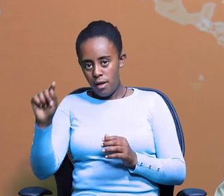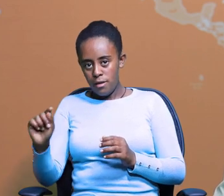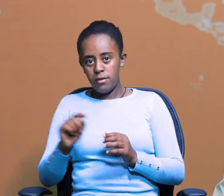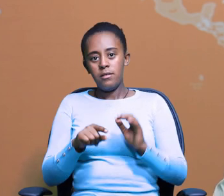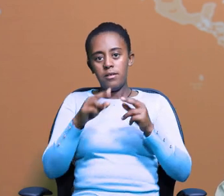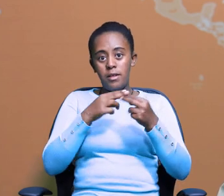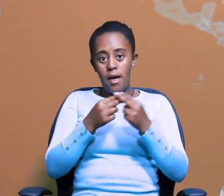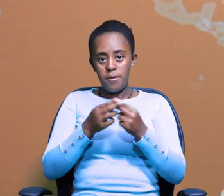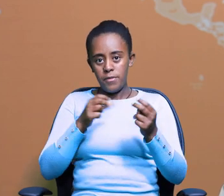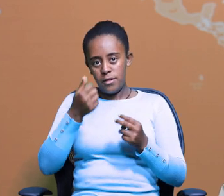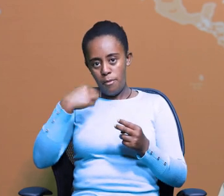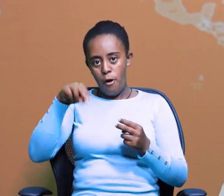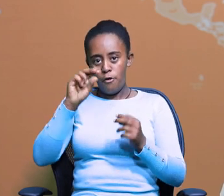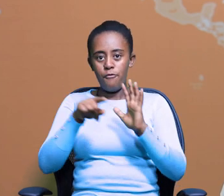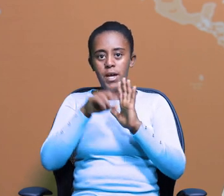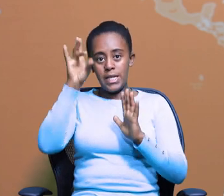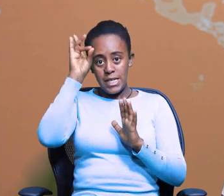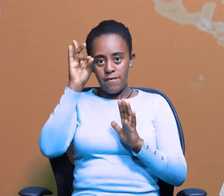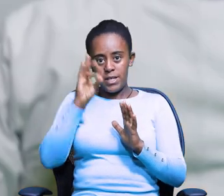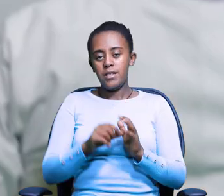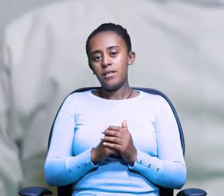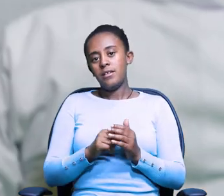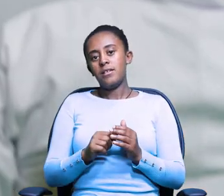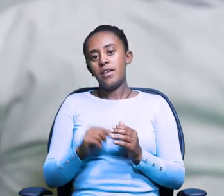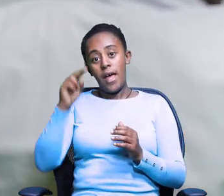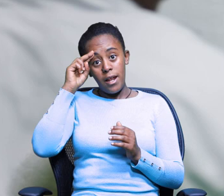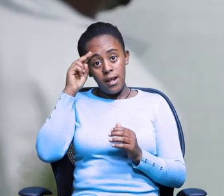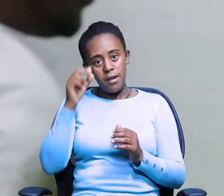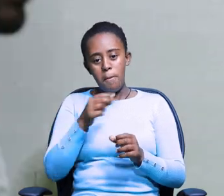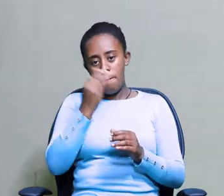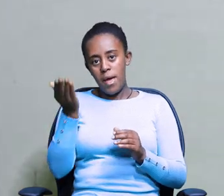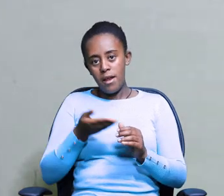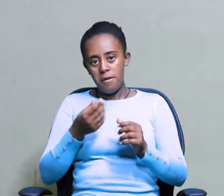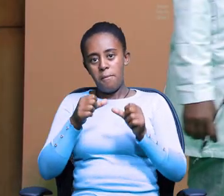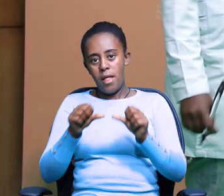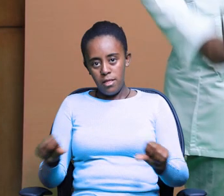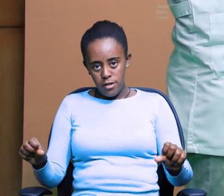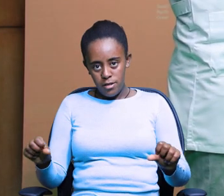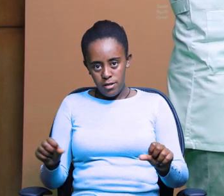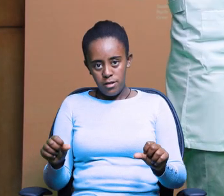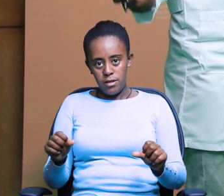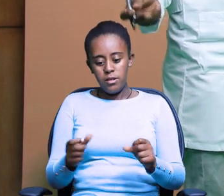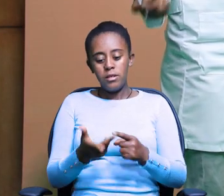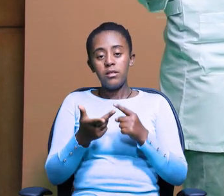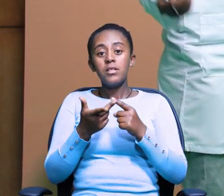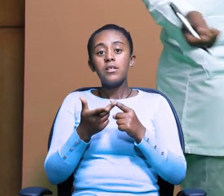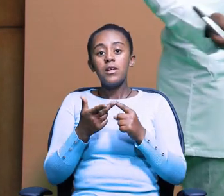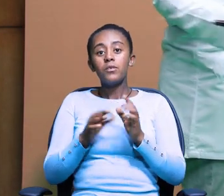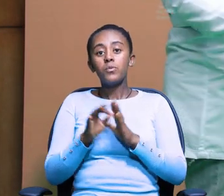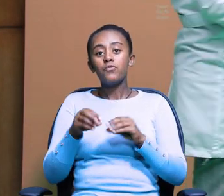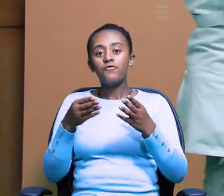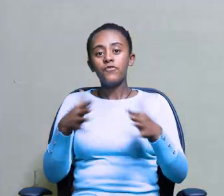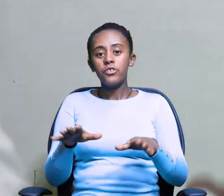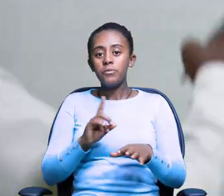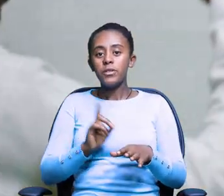power of minus 7 Henry per meter. And the third quantity given for